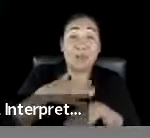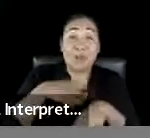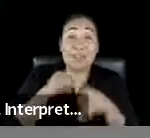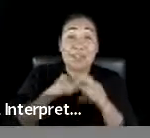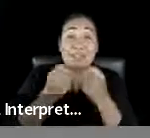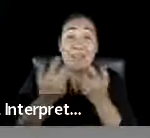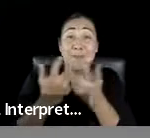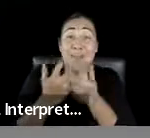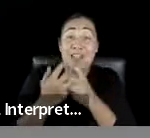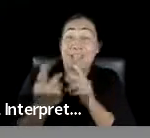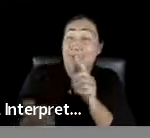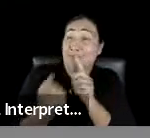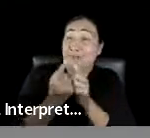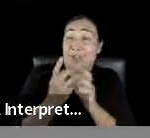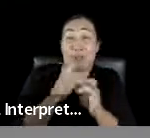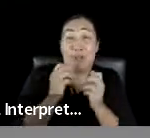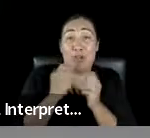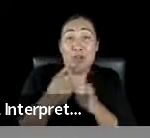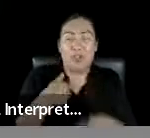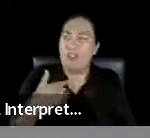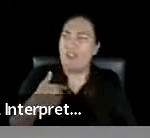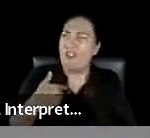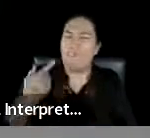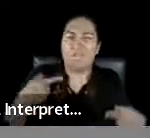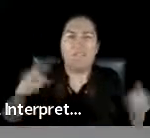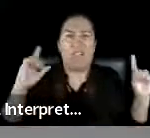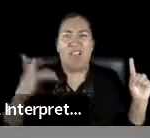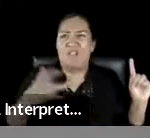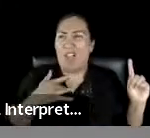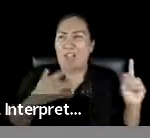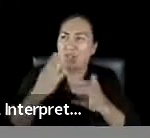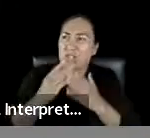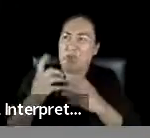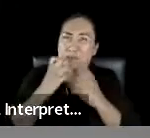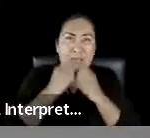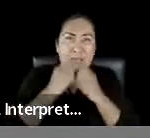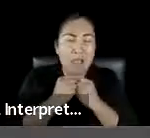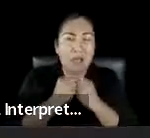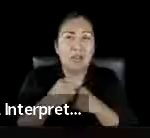finally felt like somebody cared. I found a friend who cared about me and